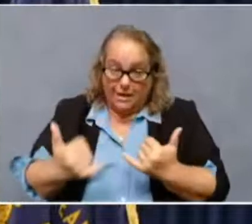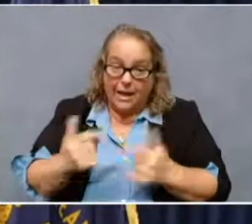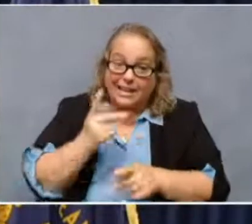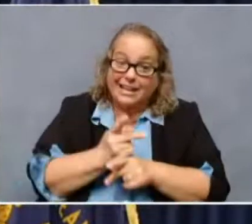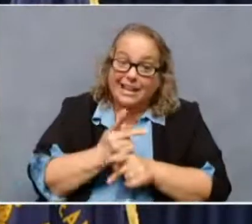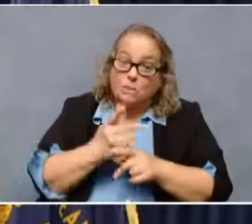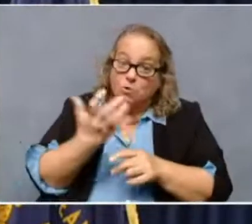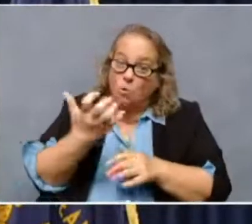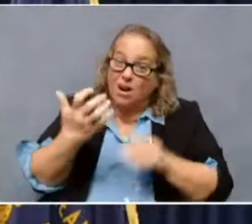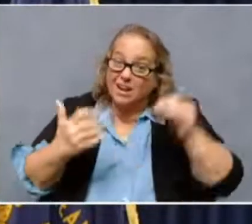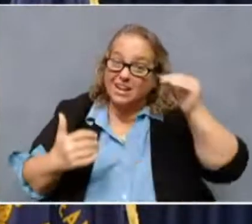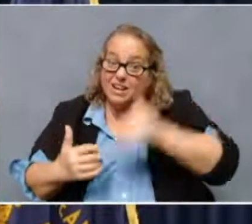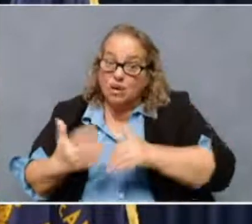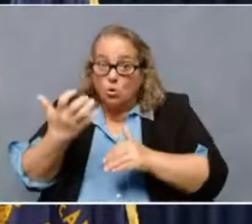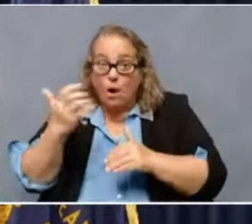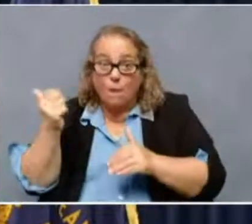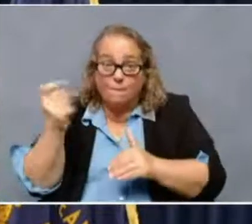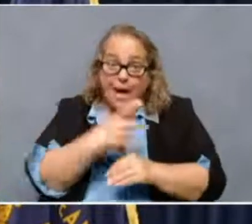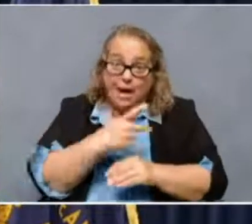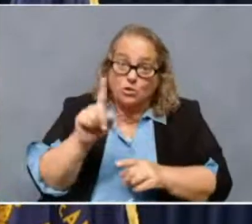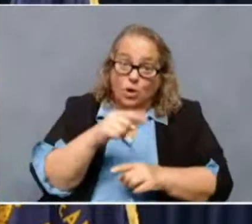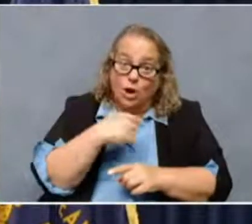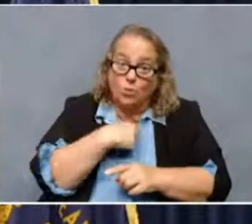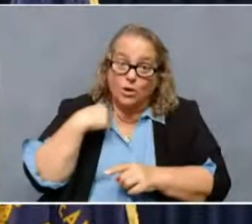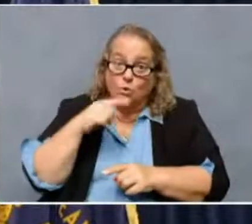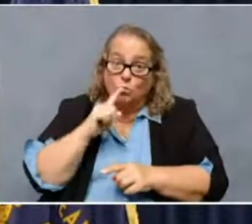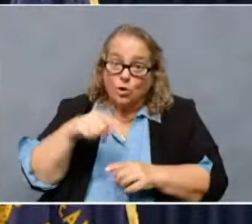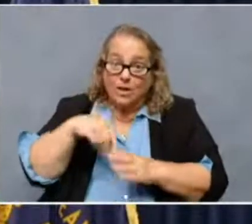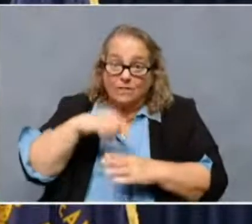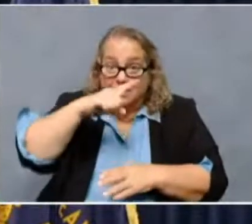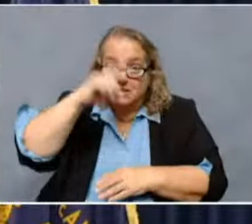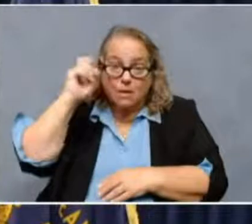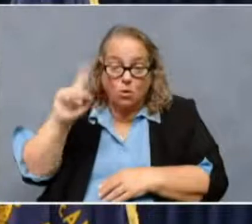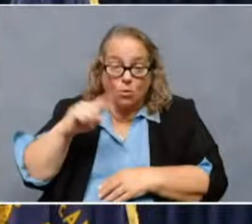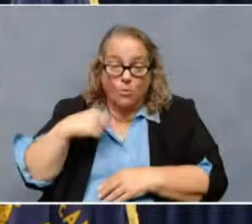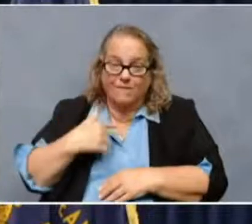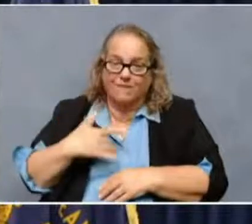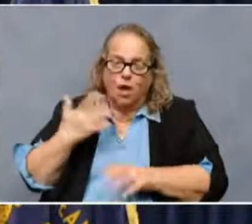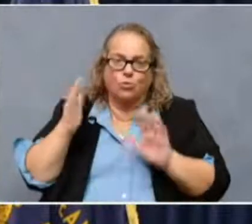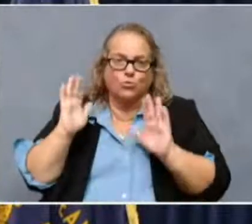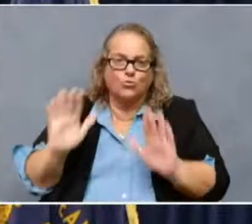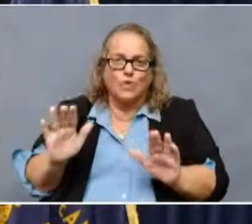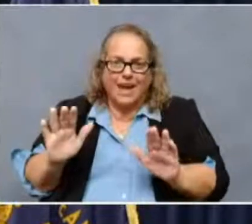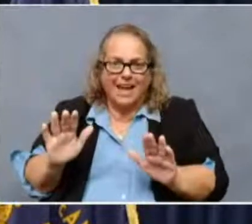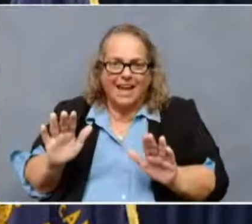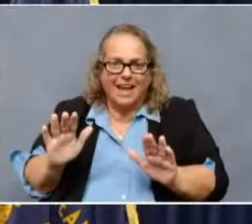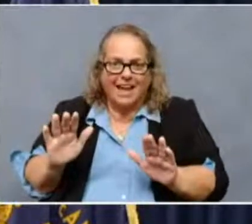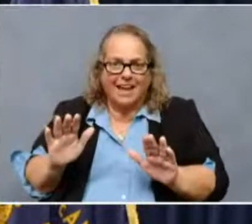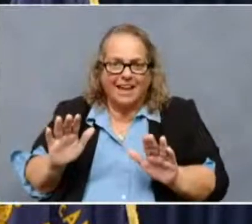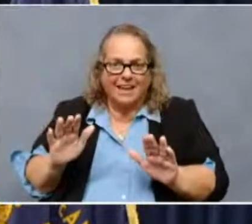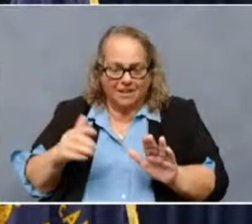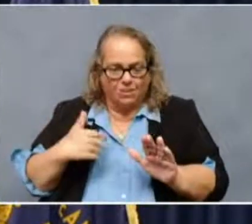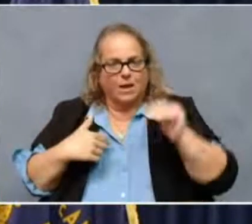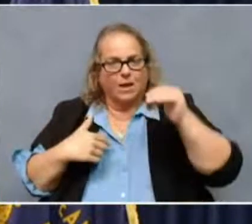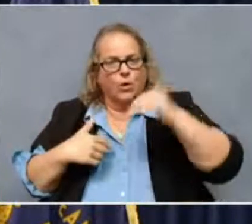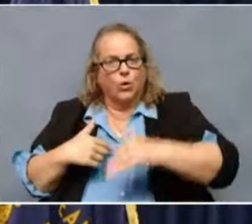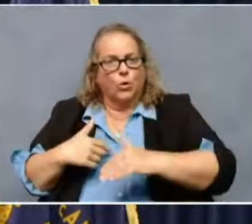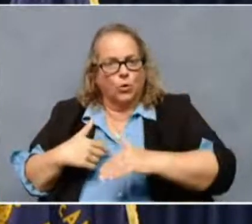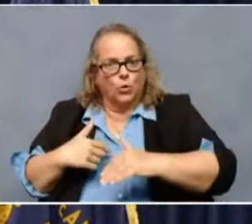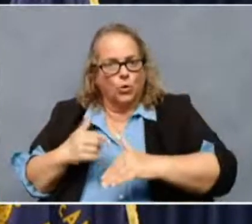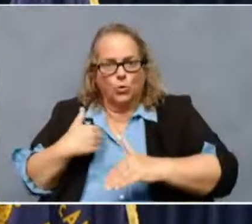back to the point in the summer where we all felt great, where we were at a place where we actually didn't have